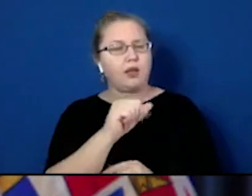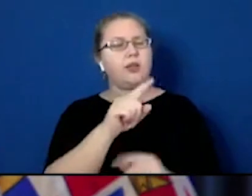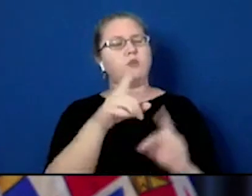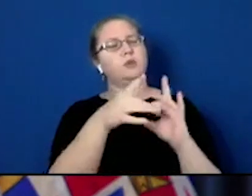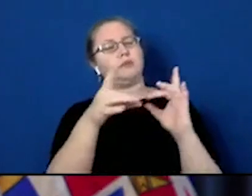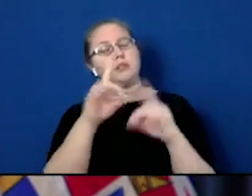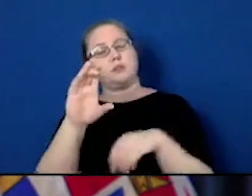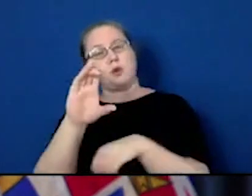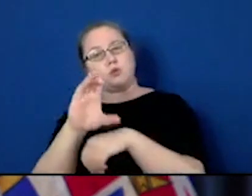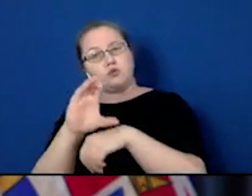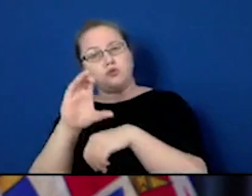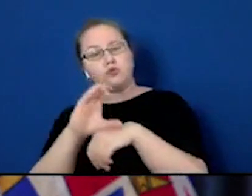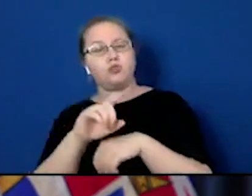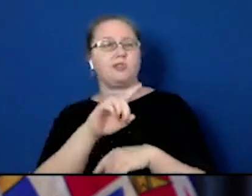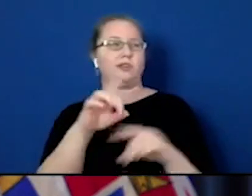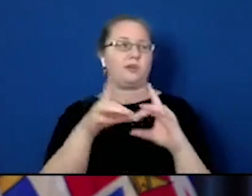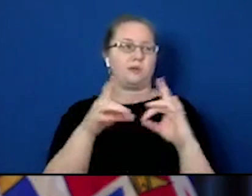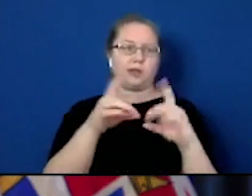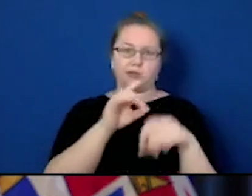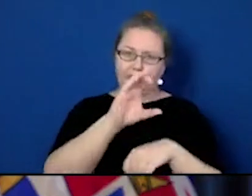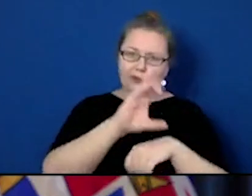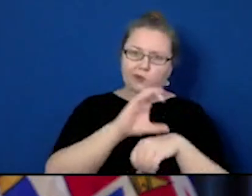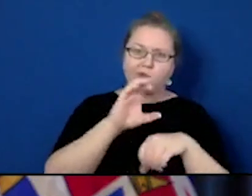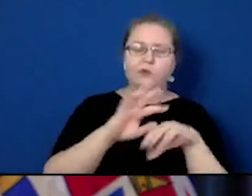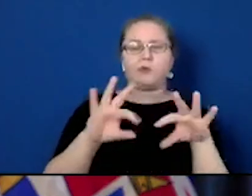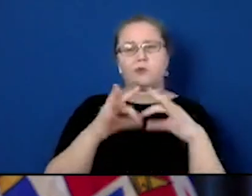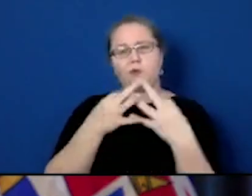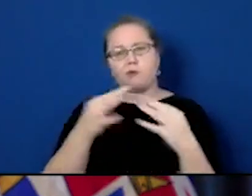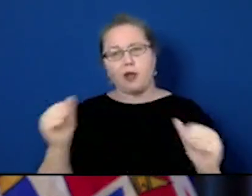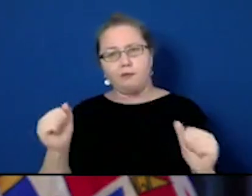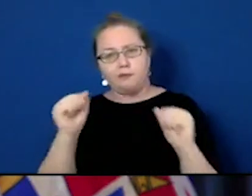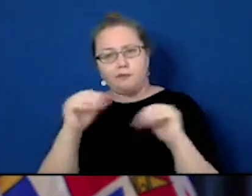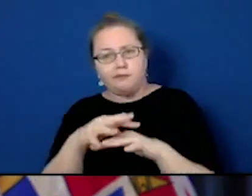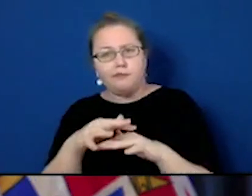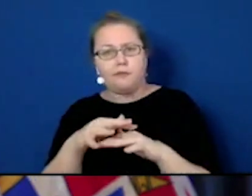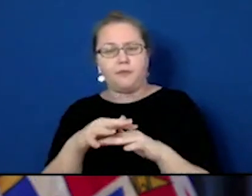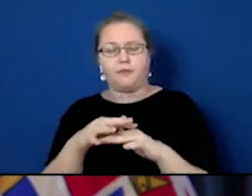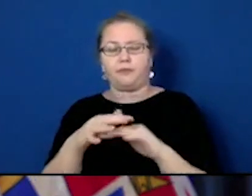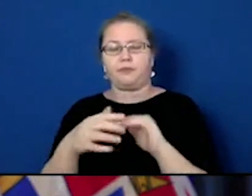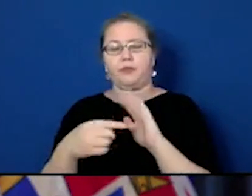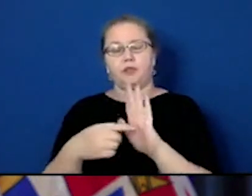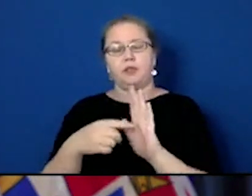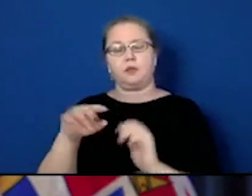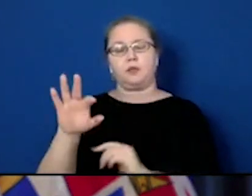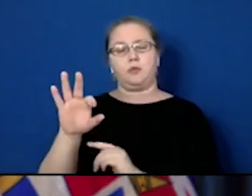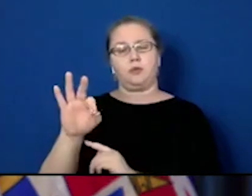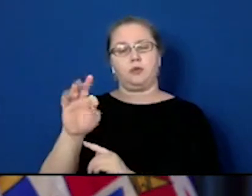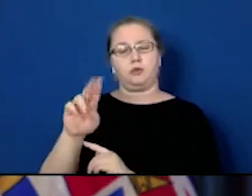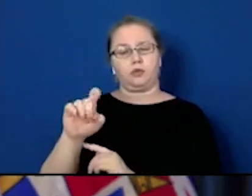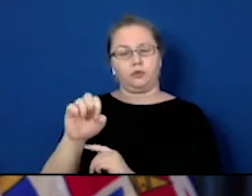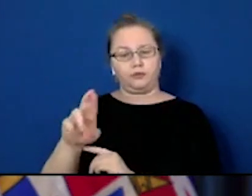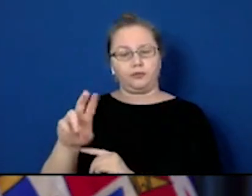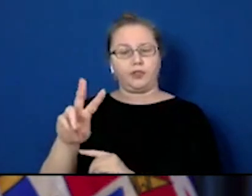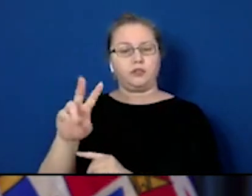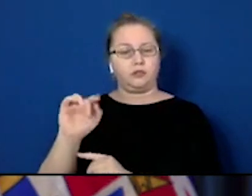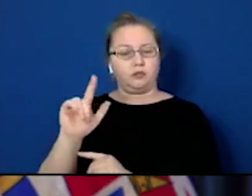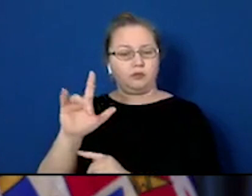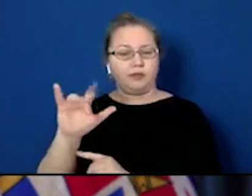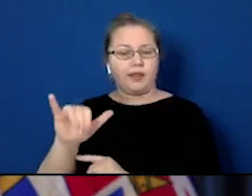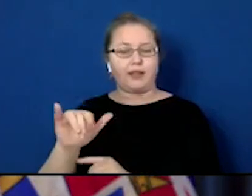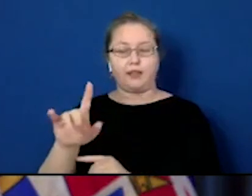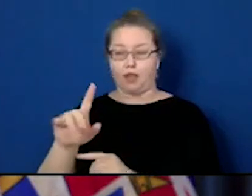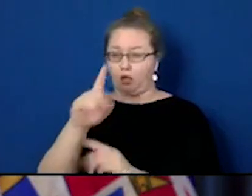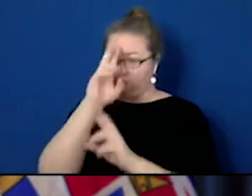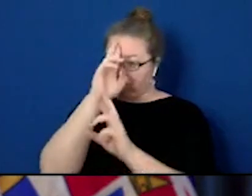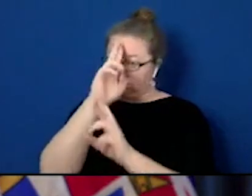to what you mentioned about the church, and you mentioned a few minutes ago about family gatherings, I think it was when talking about the Fraser Valley at some events and weddings